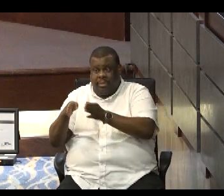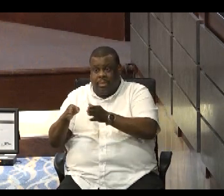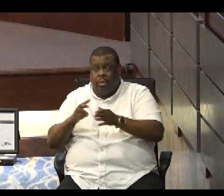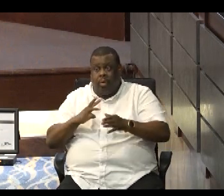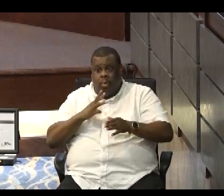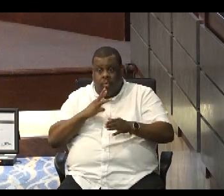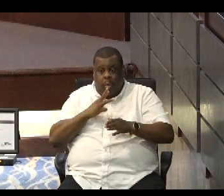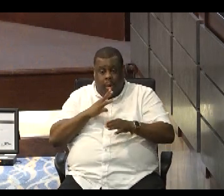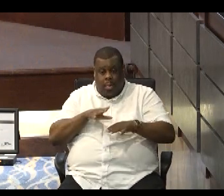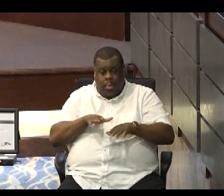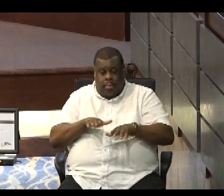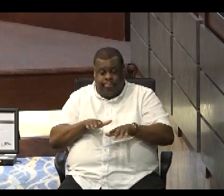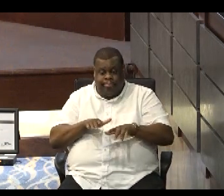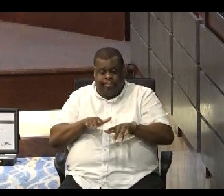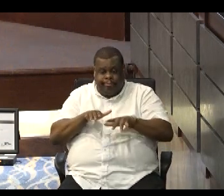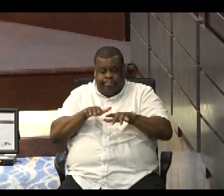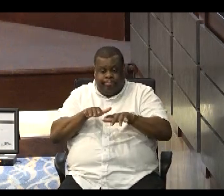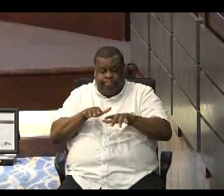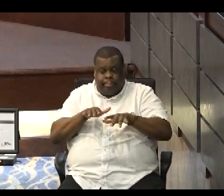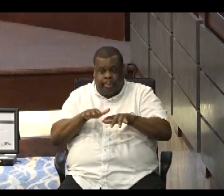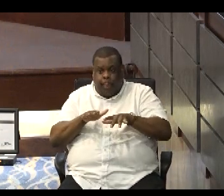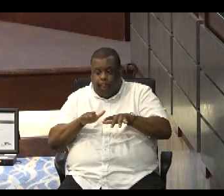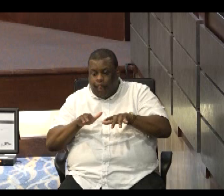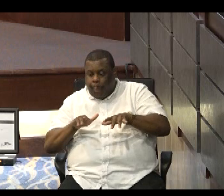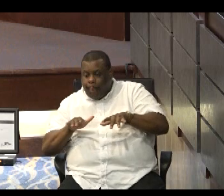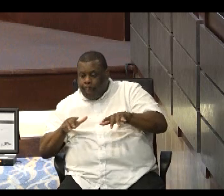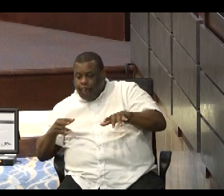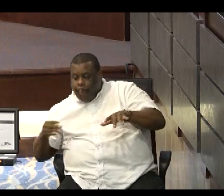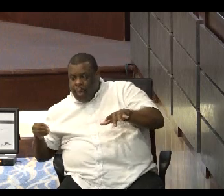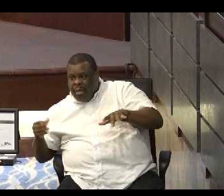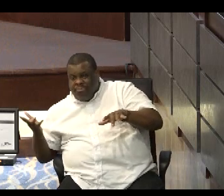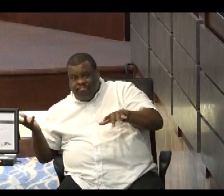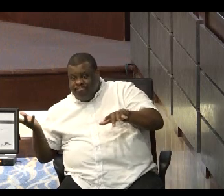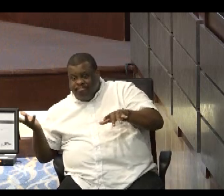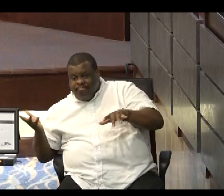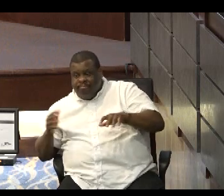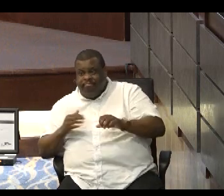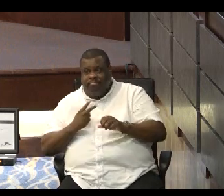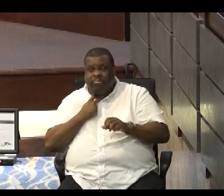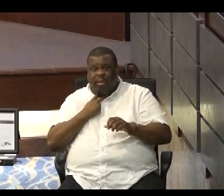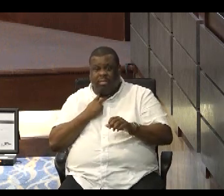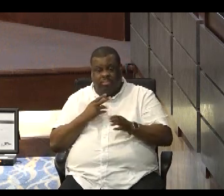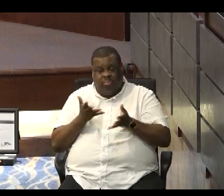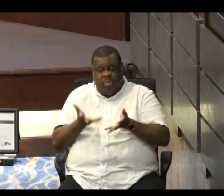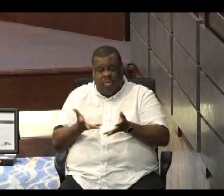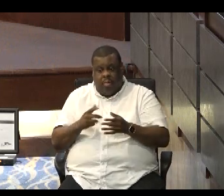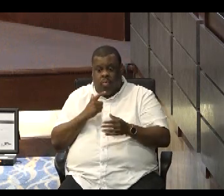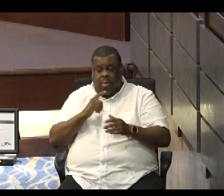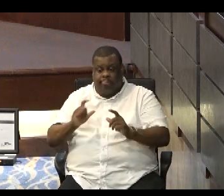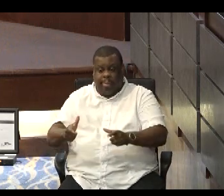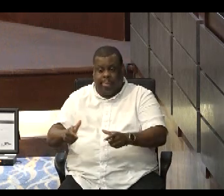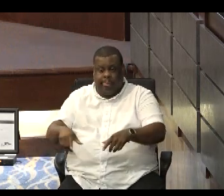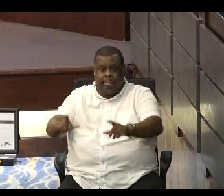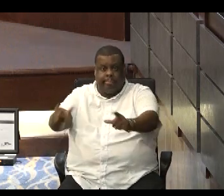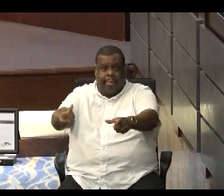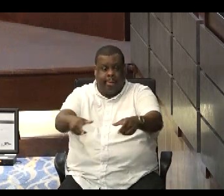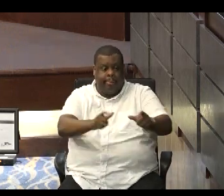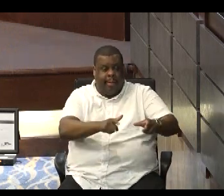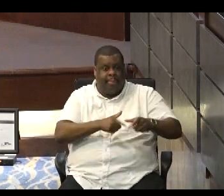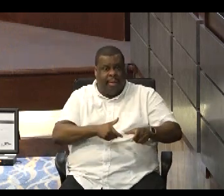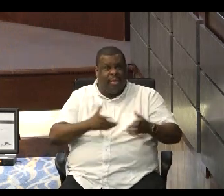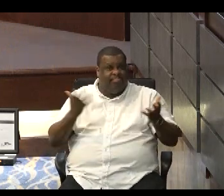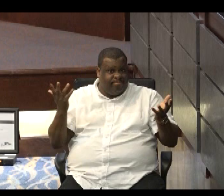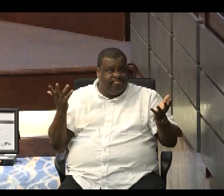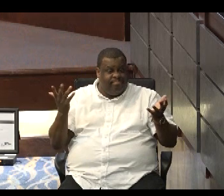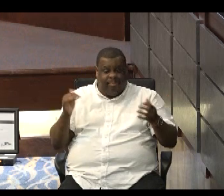and sidewalks over here that the city's going to have to go back and fix this at some point in the future. And indeed, we do that when we go back